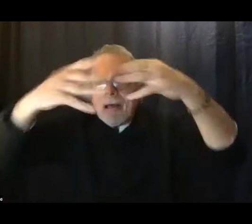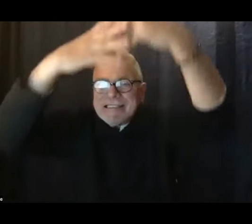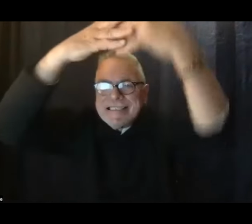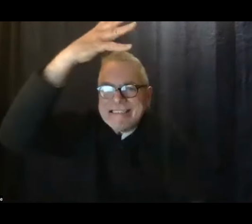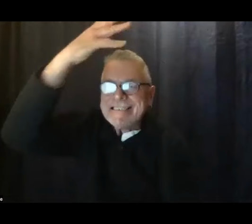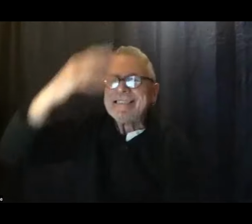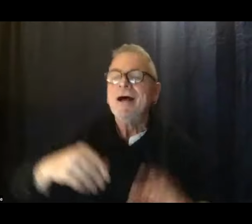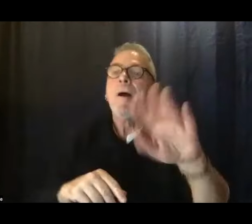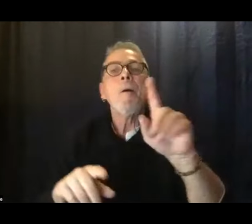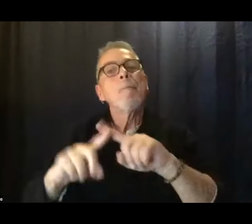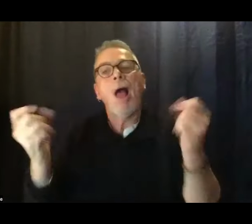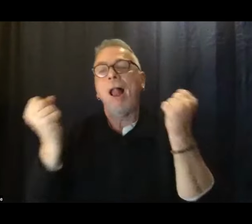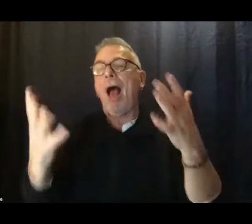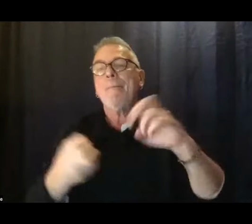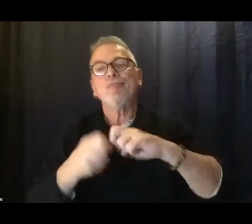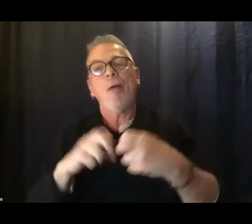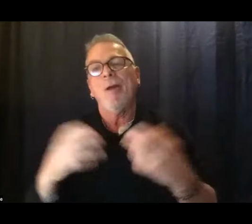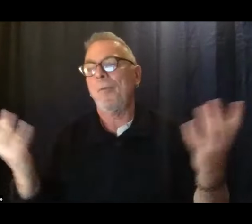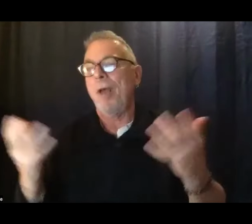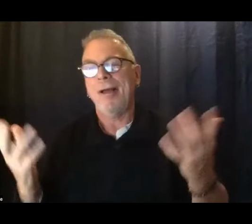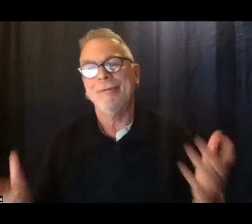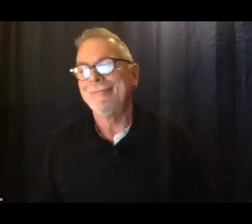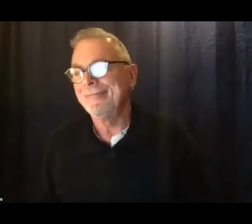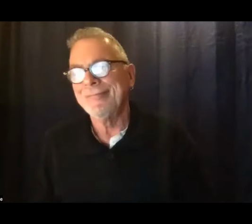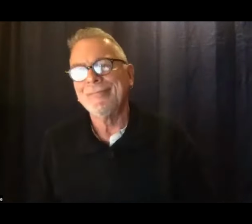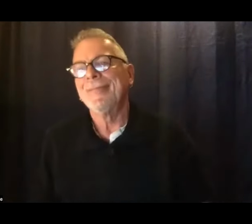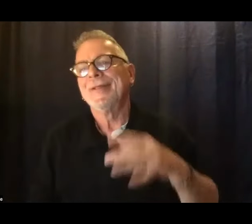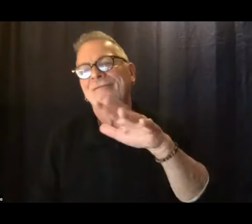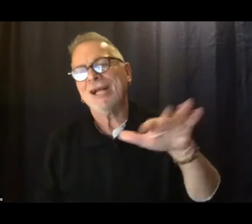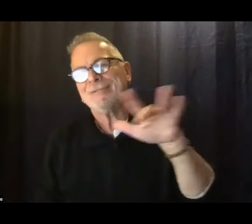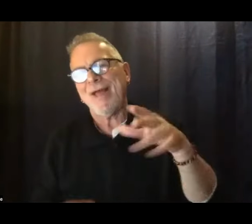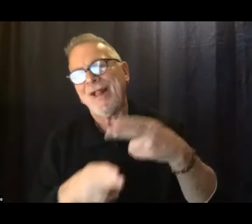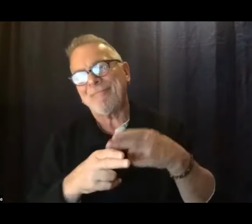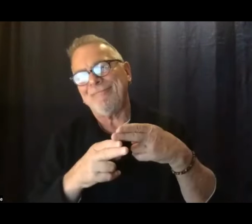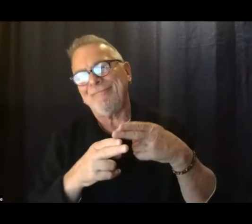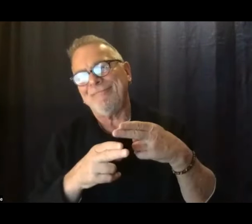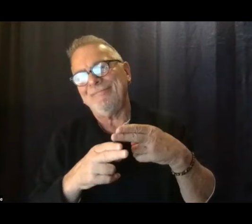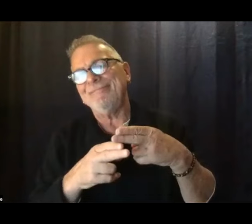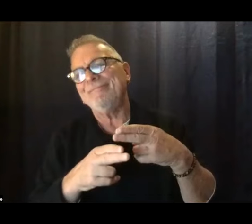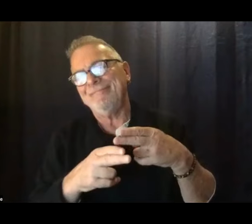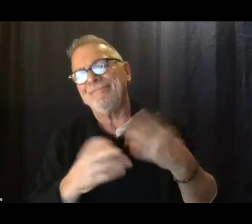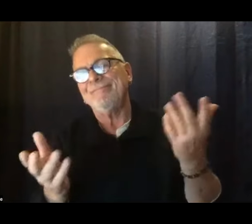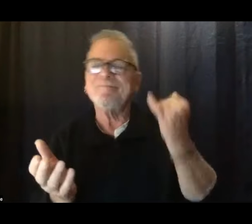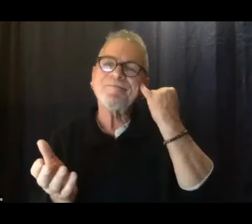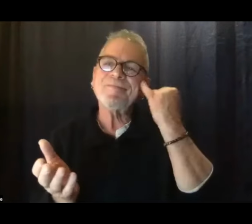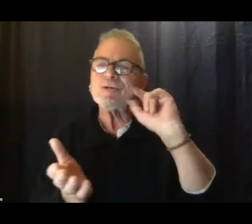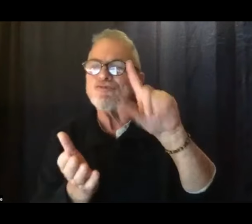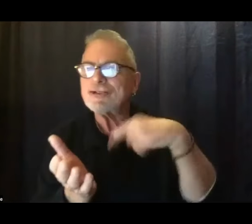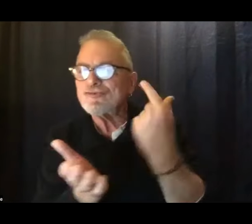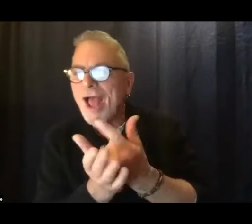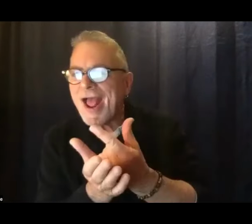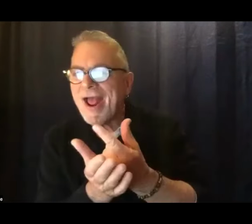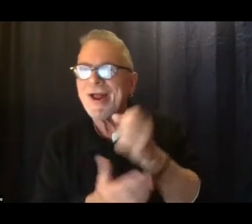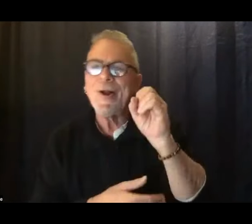discussed. So you can start to really trim it down. But often the problem is when it comes to